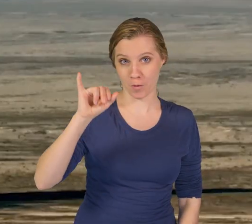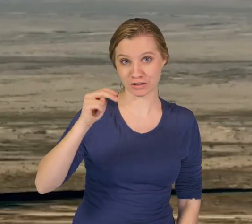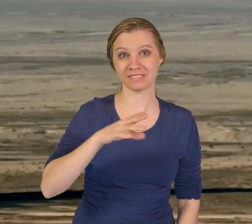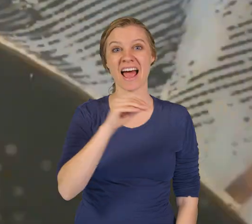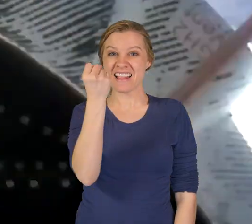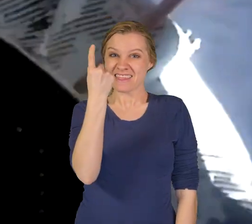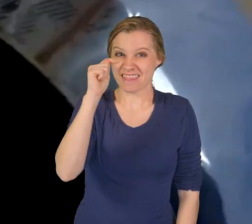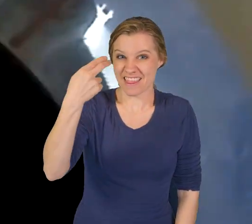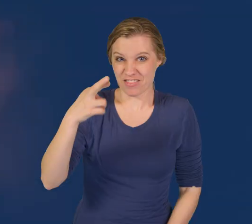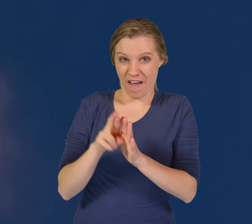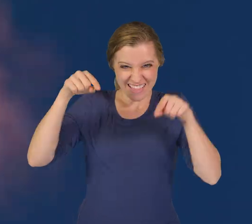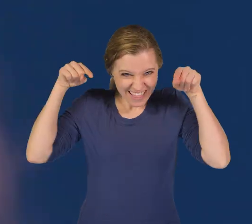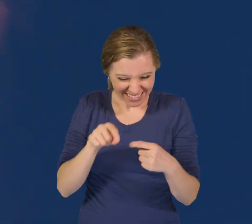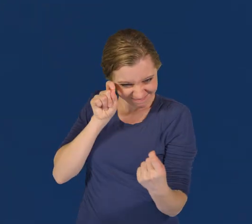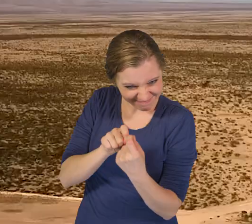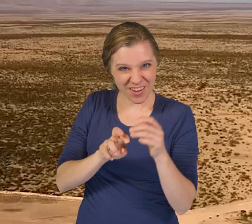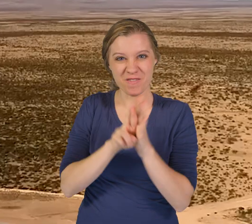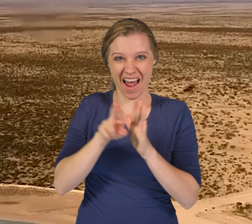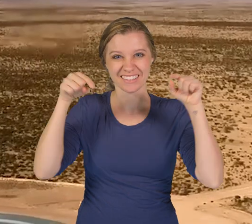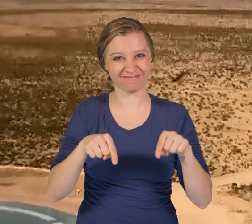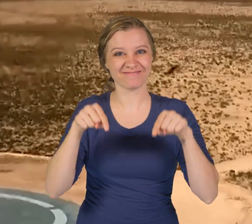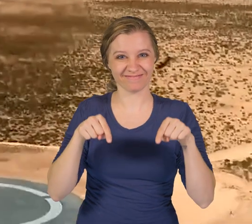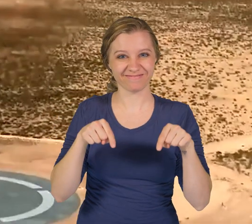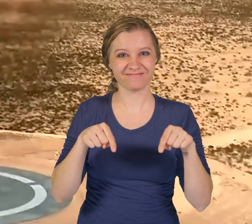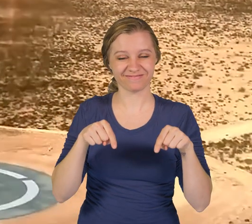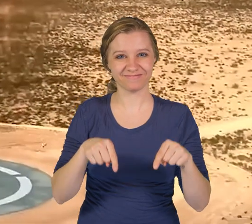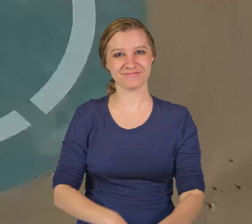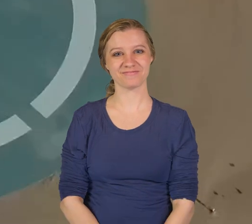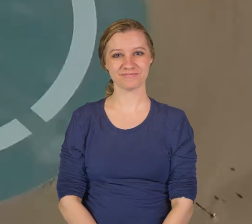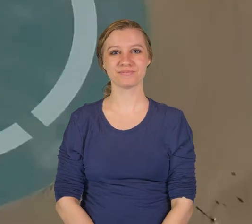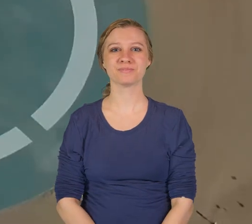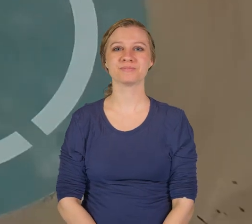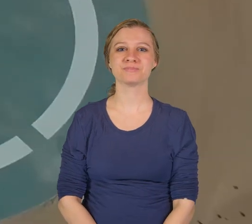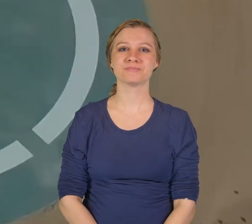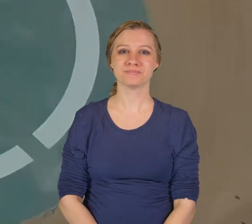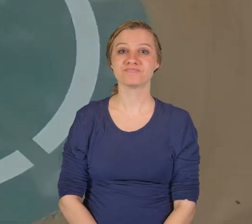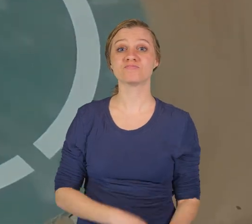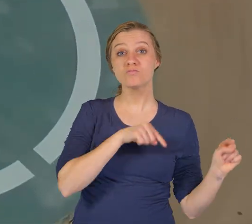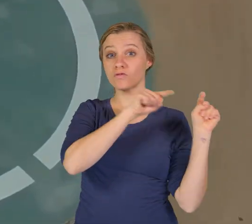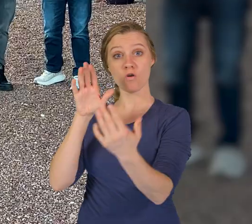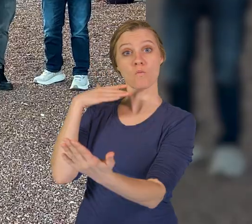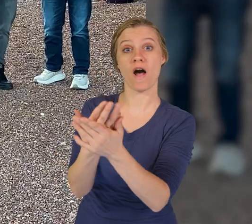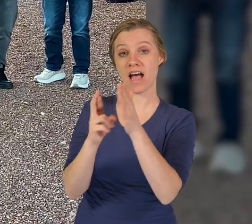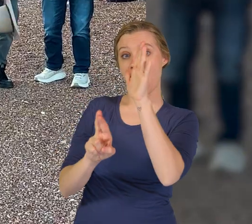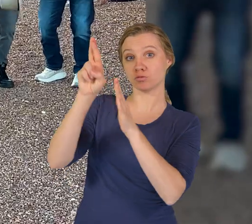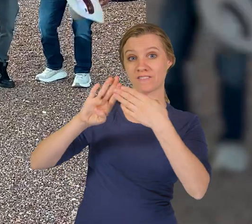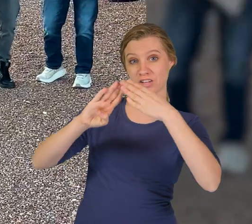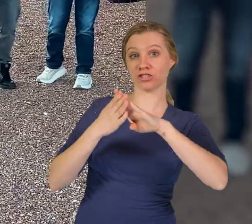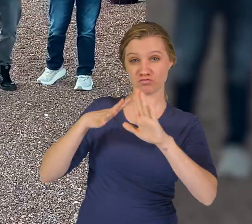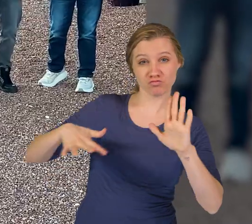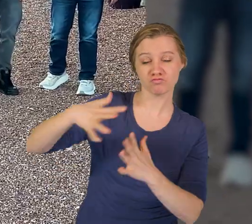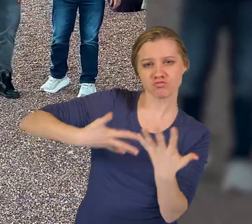for Blue Origin, and finally the 11th launch of this exact rocket. As soon as we arrive